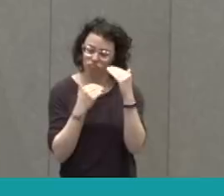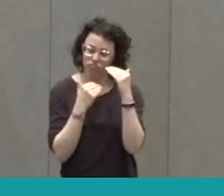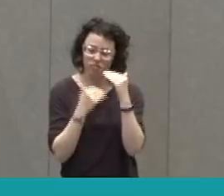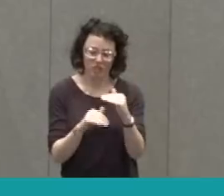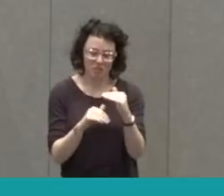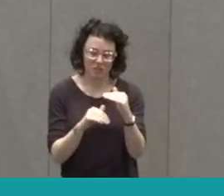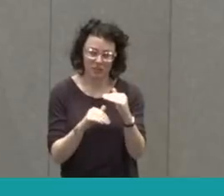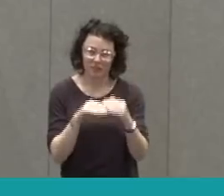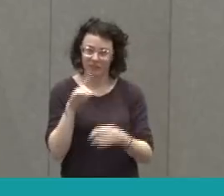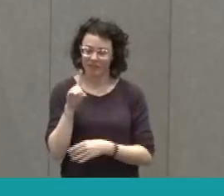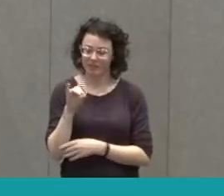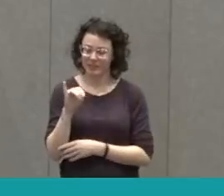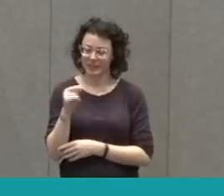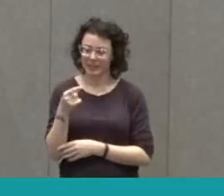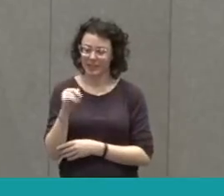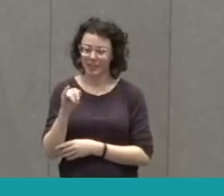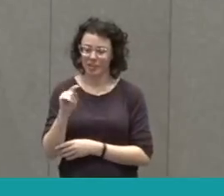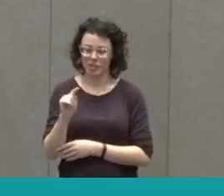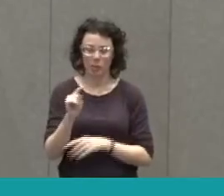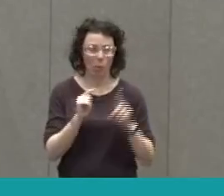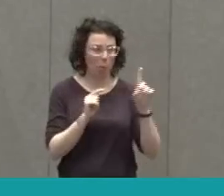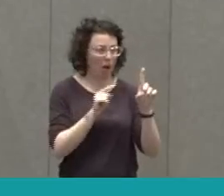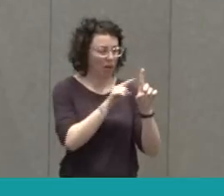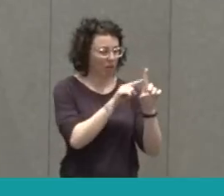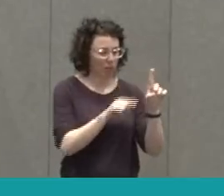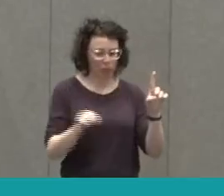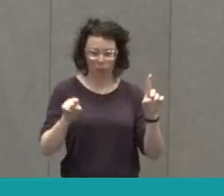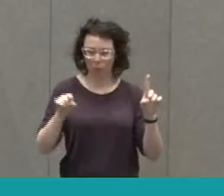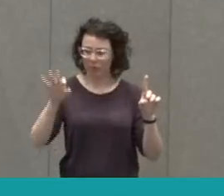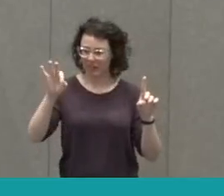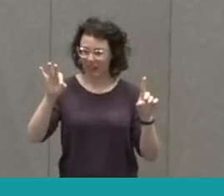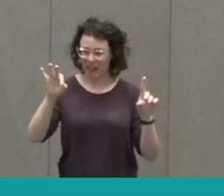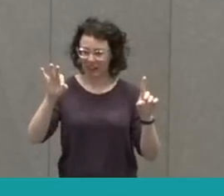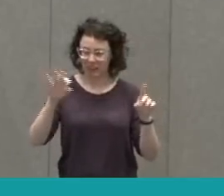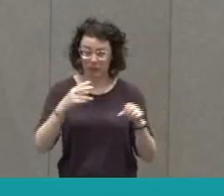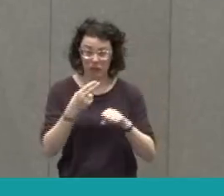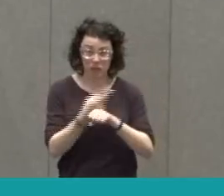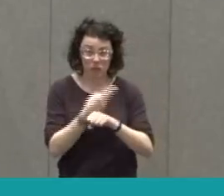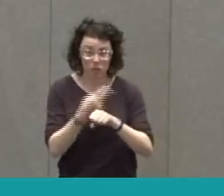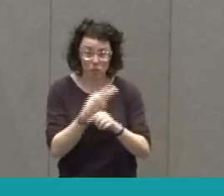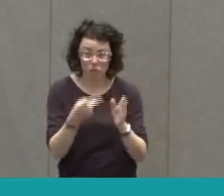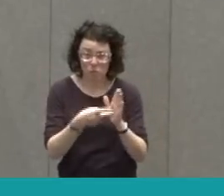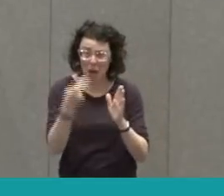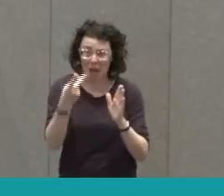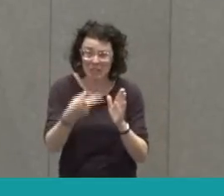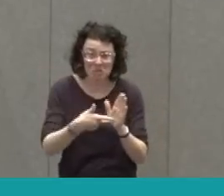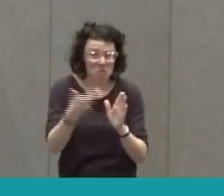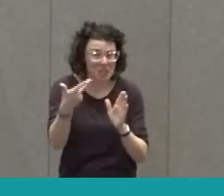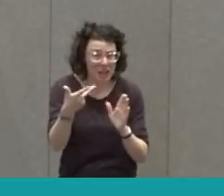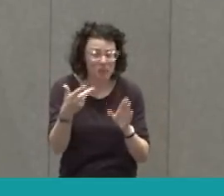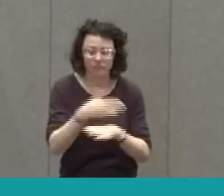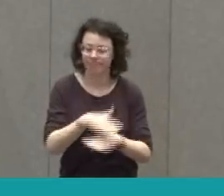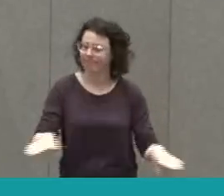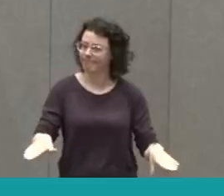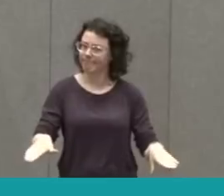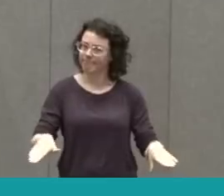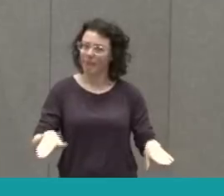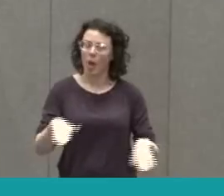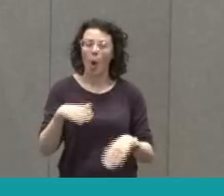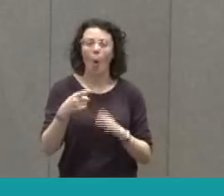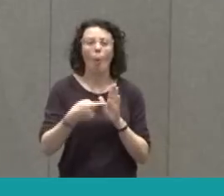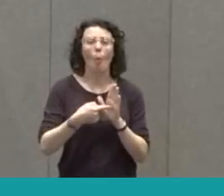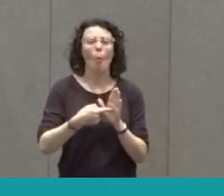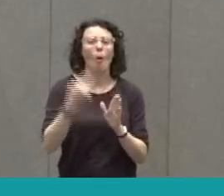cannot repeat them. So if I was to look at this, I have 2, 4, 6,